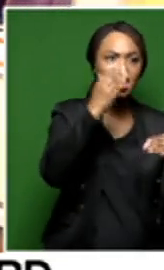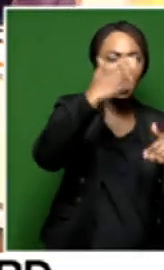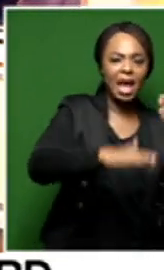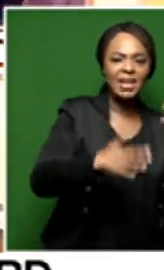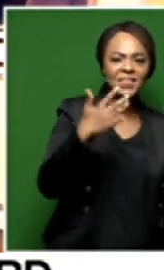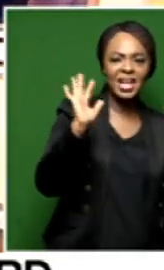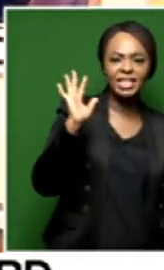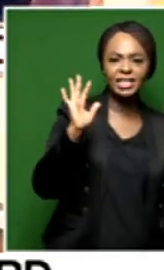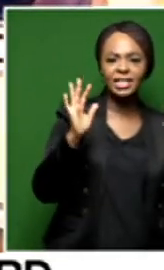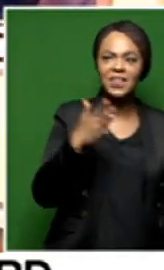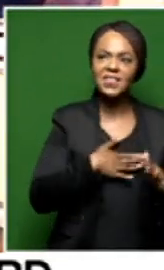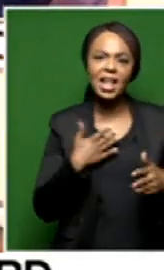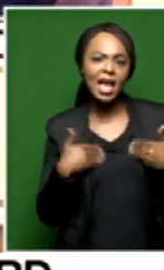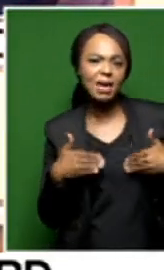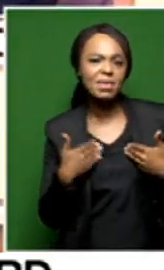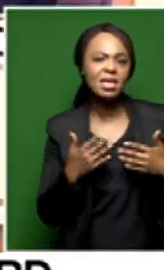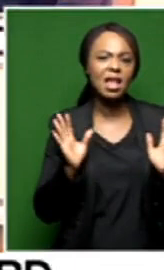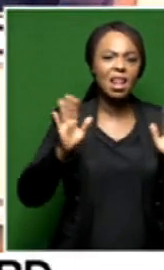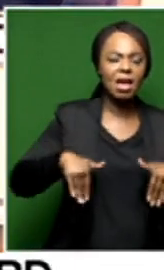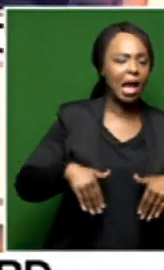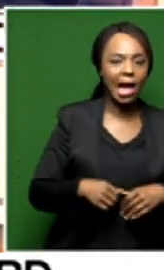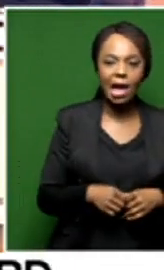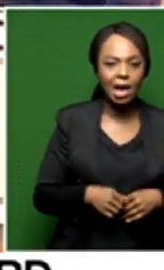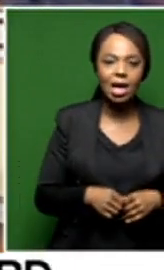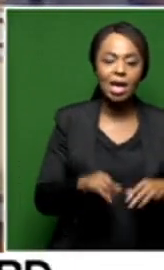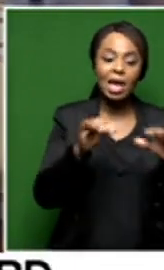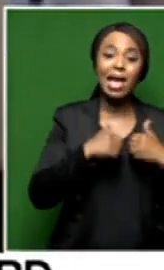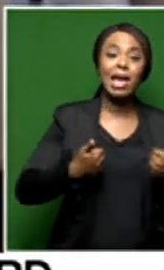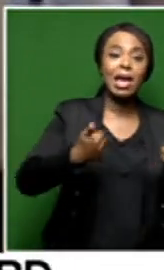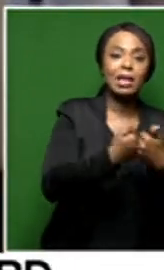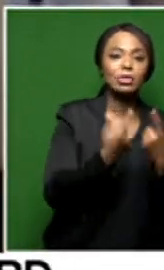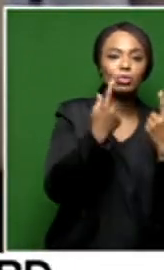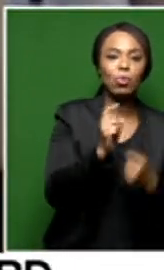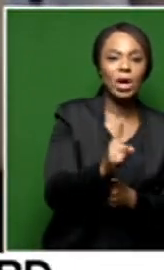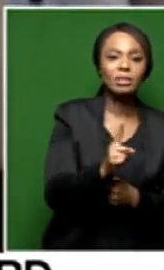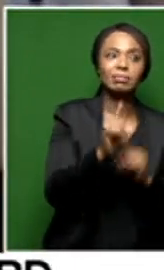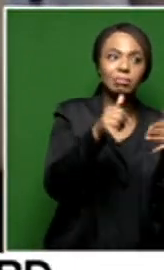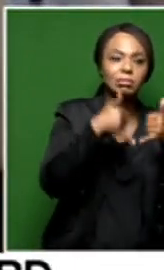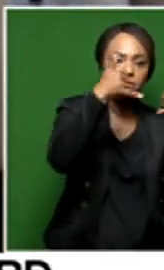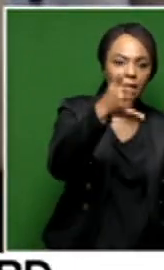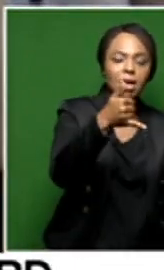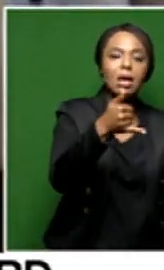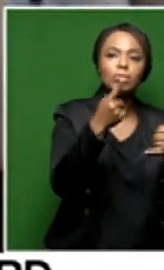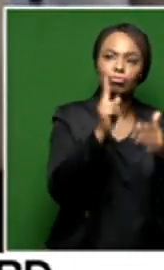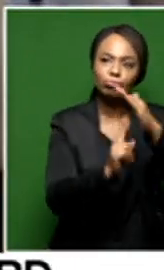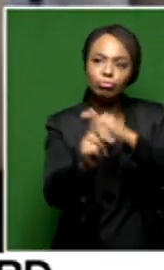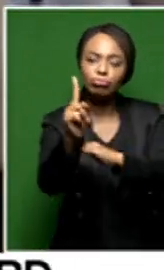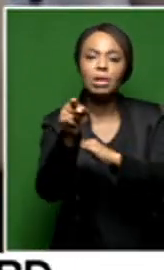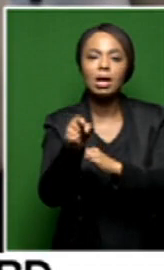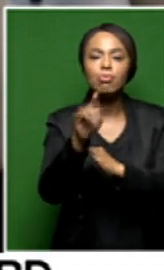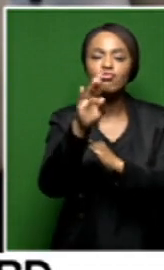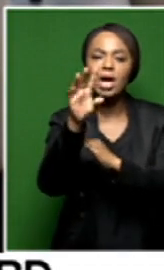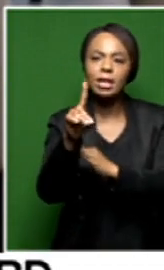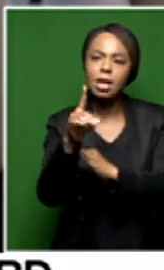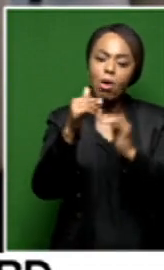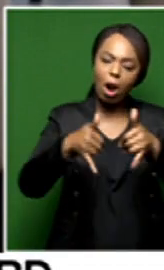just a warm, fuzzy feeling, pat on the back, and you walk away. What those agencies are doing is they go then to brands and they say, look, brands, we've won this